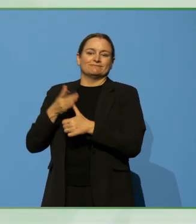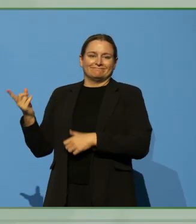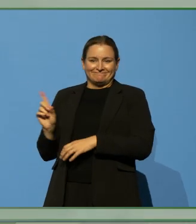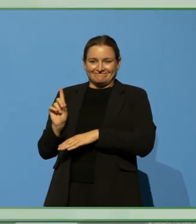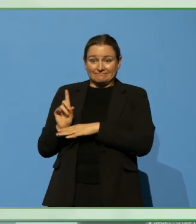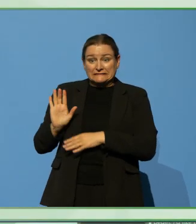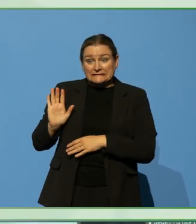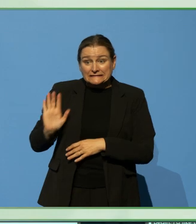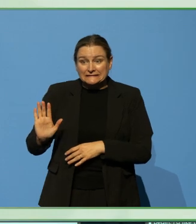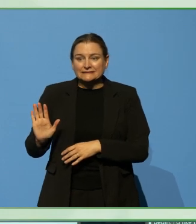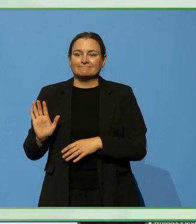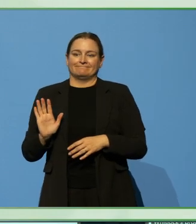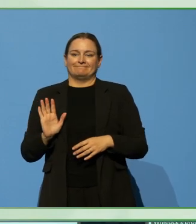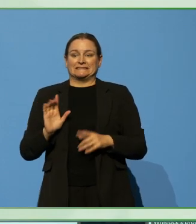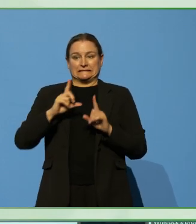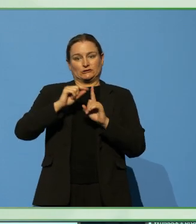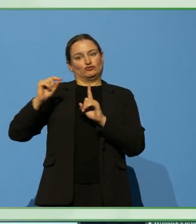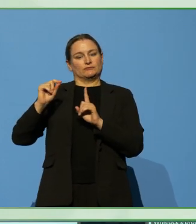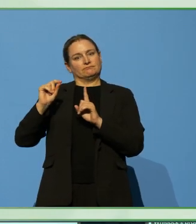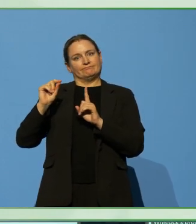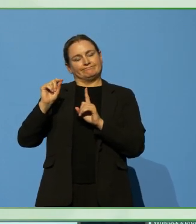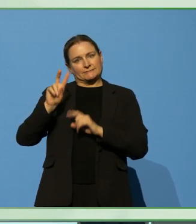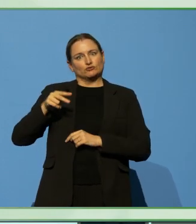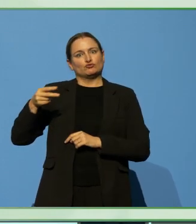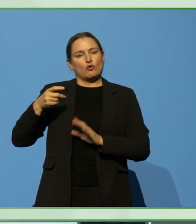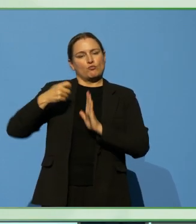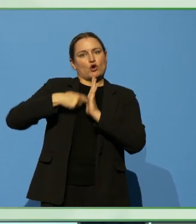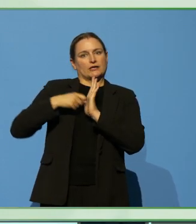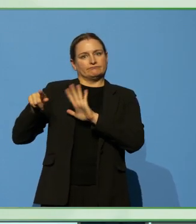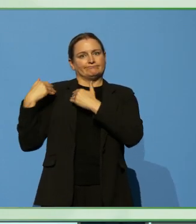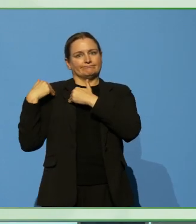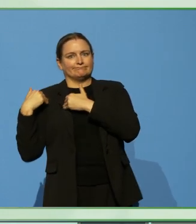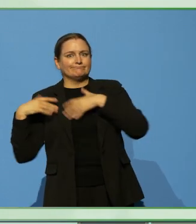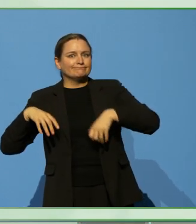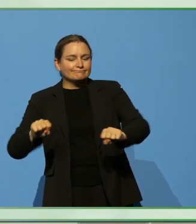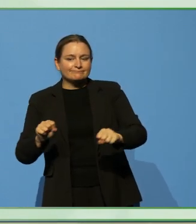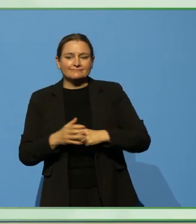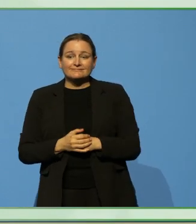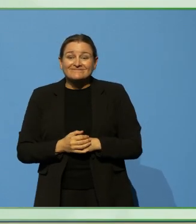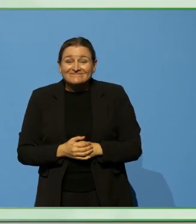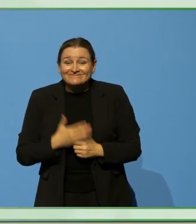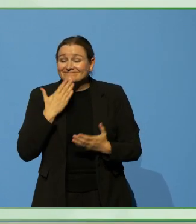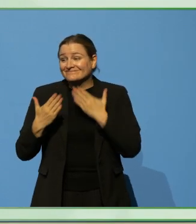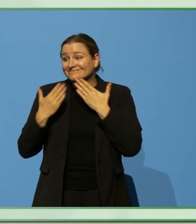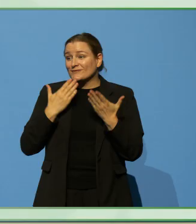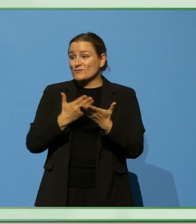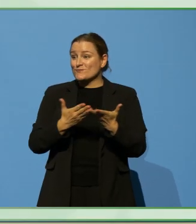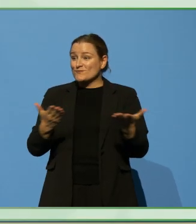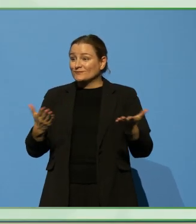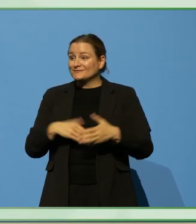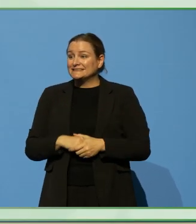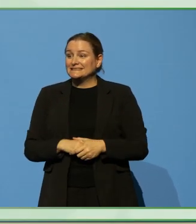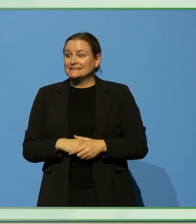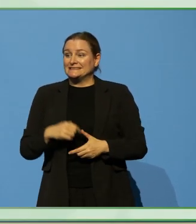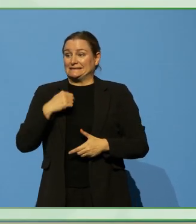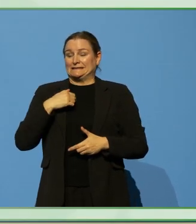Thank you very much. It's a pleasure to be here. I've prepared 2 sets of slides. So the first part are mainly